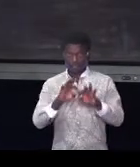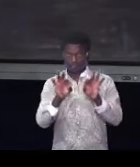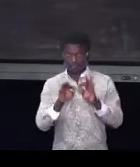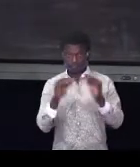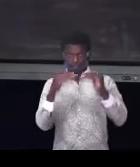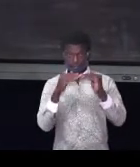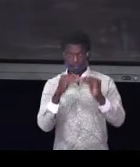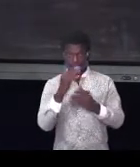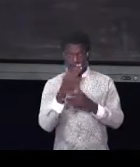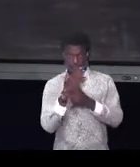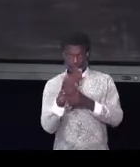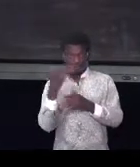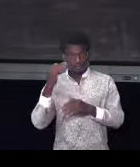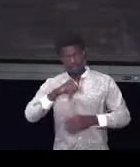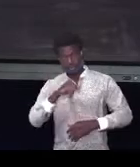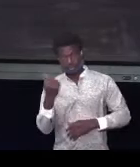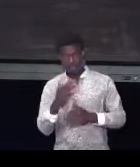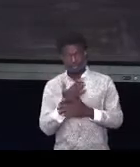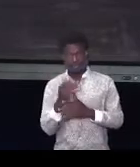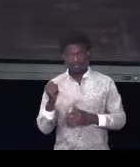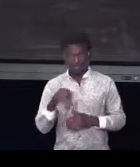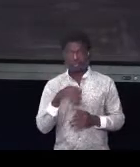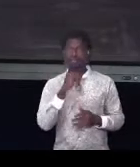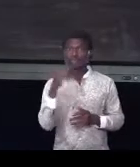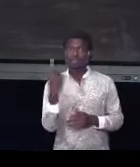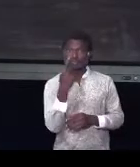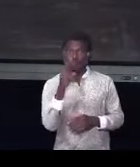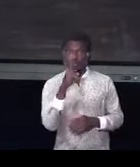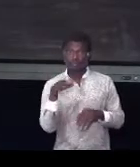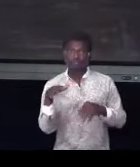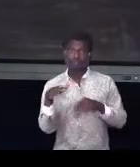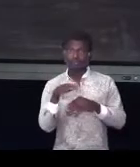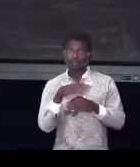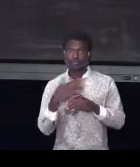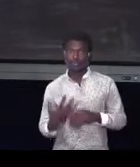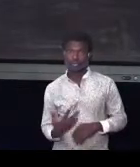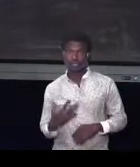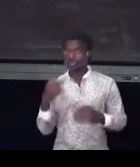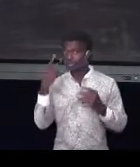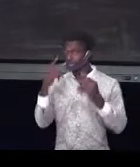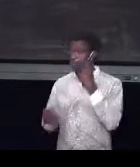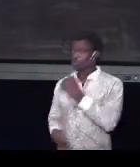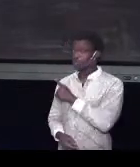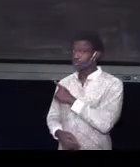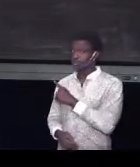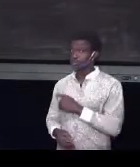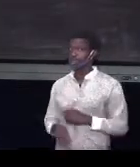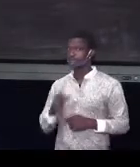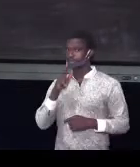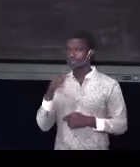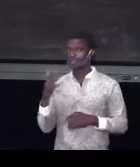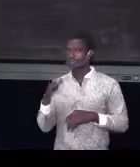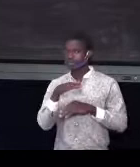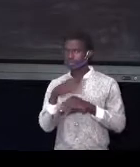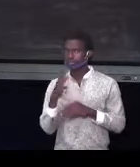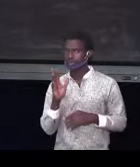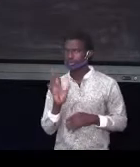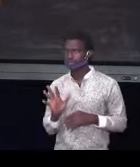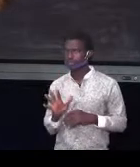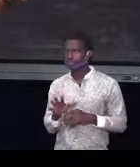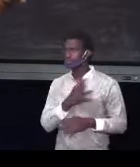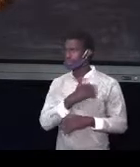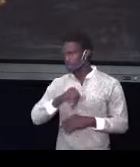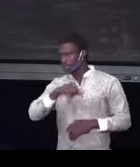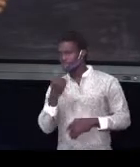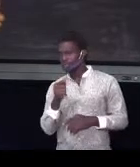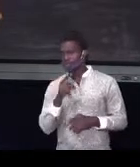equivalent fractions for other fractions. Okay, it's not only 2 over 3. Look at this fraction, for example. This is 3 over 5. But this is another